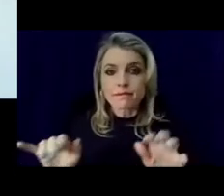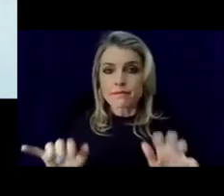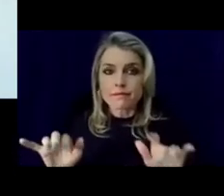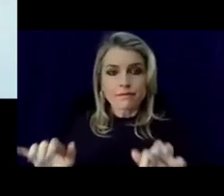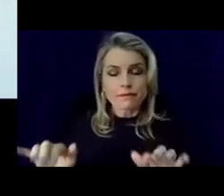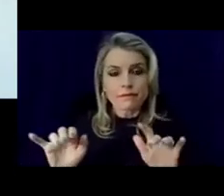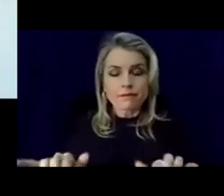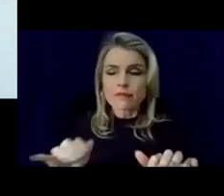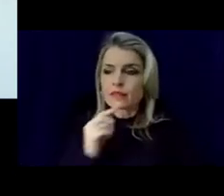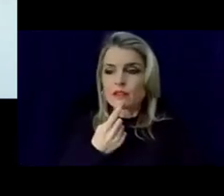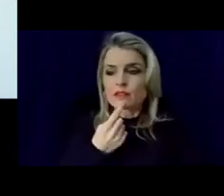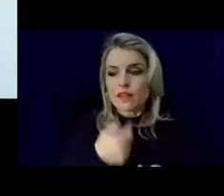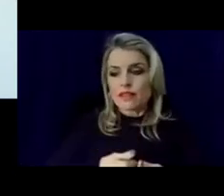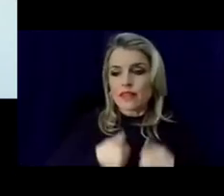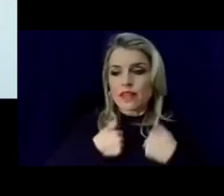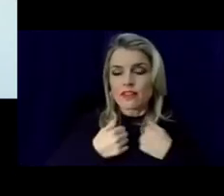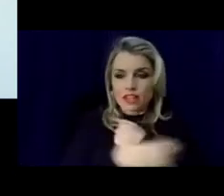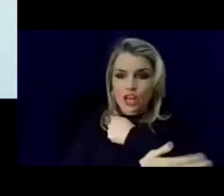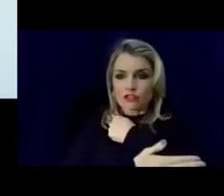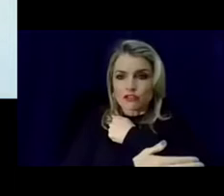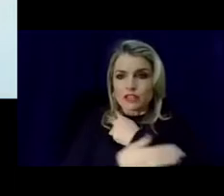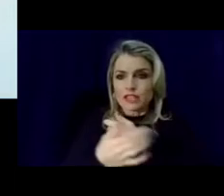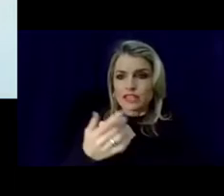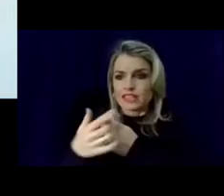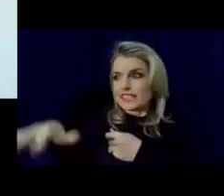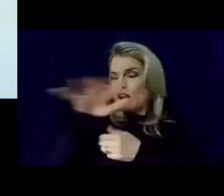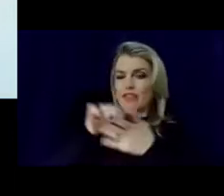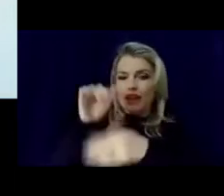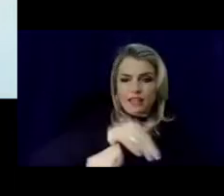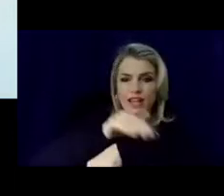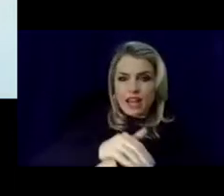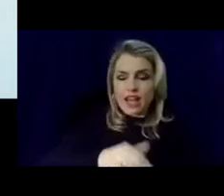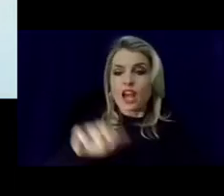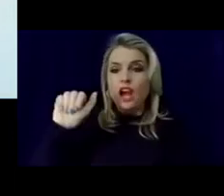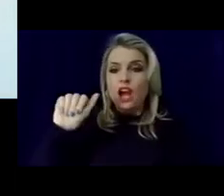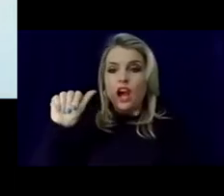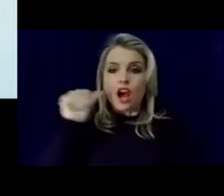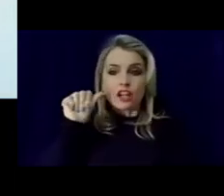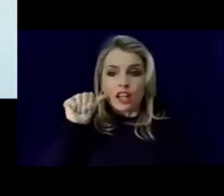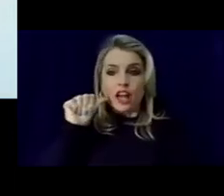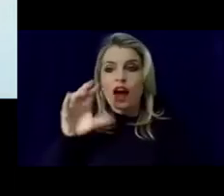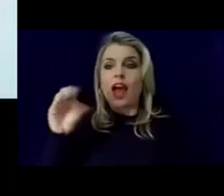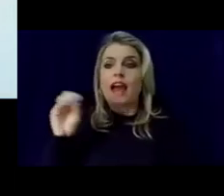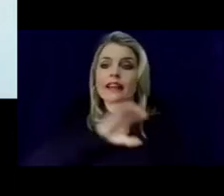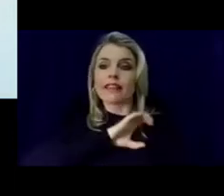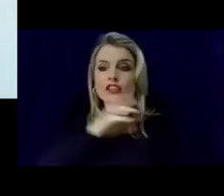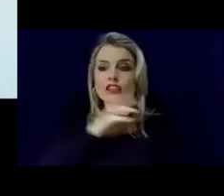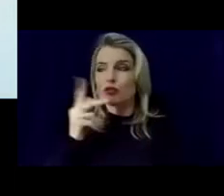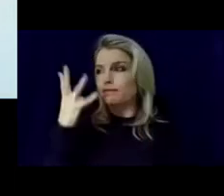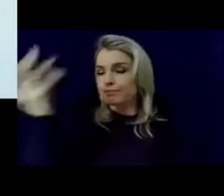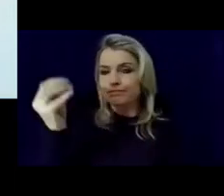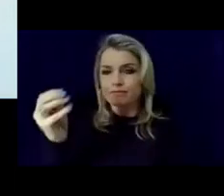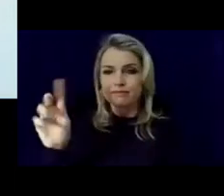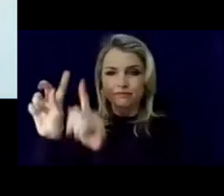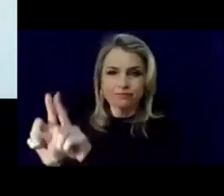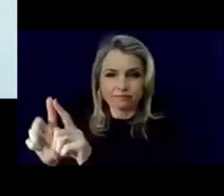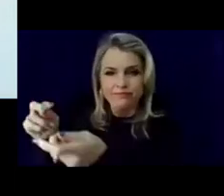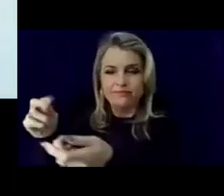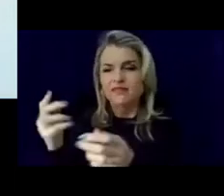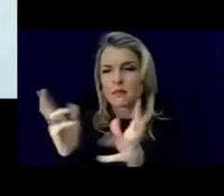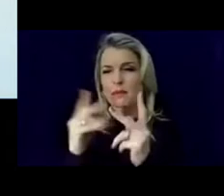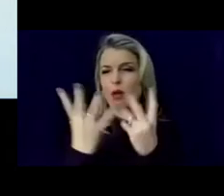Exterior, Living Country Gallery, later that night. Anika and Clinton have stepped outside the gallery to debate. Some of the crowd is spilling out,